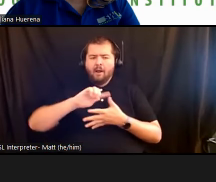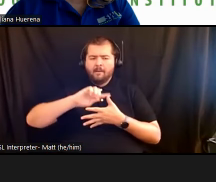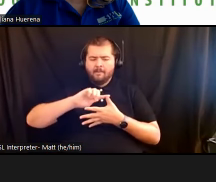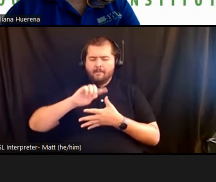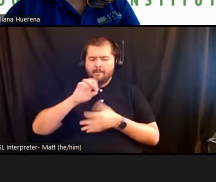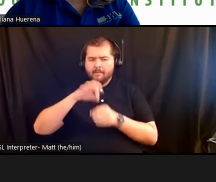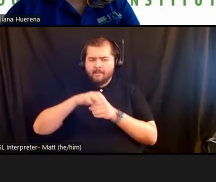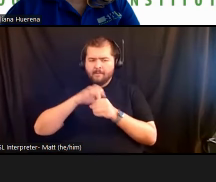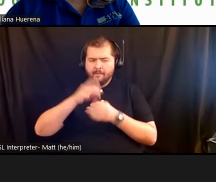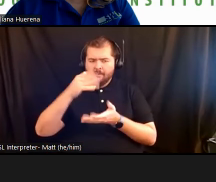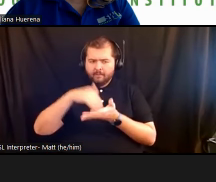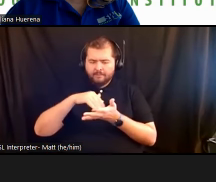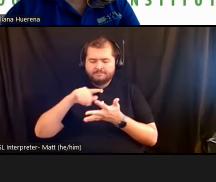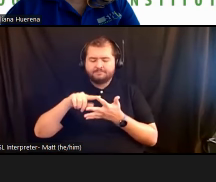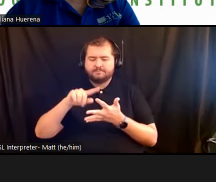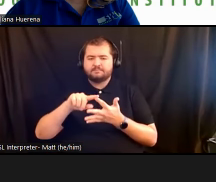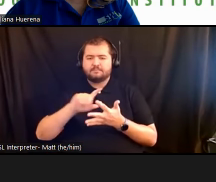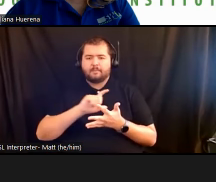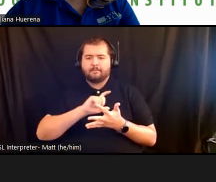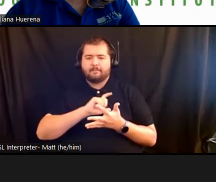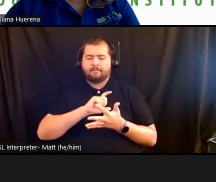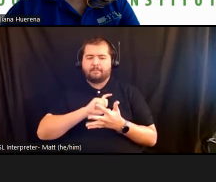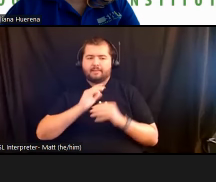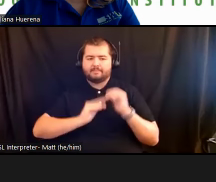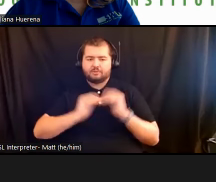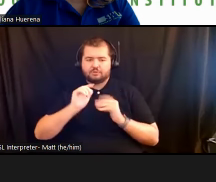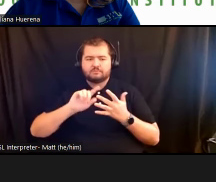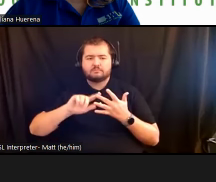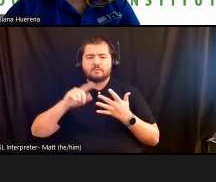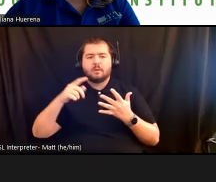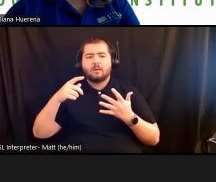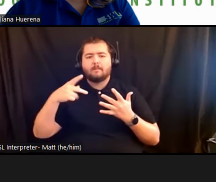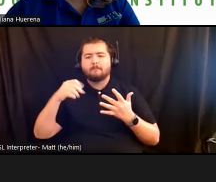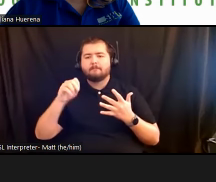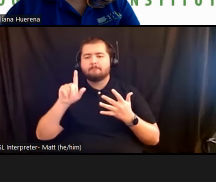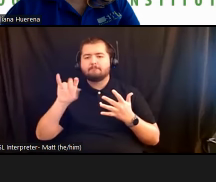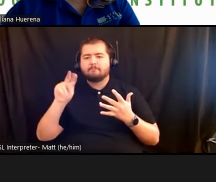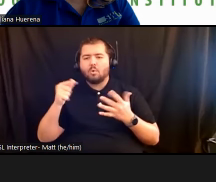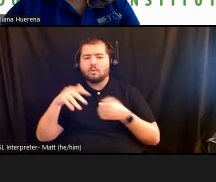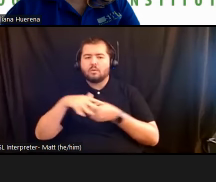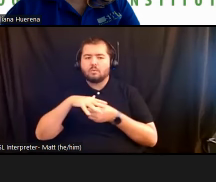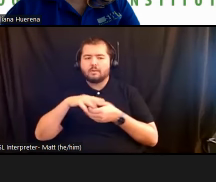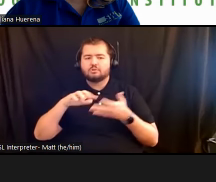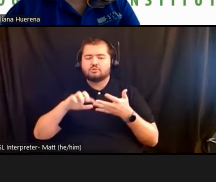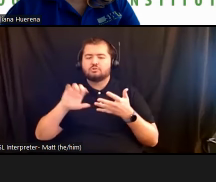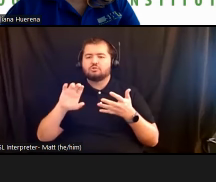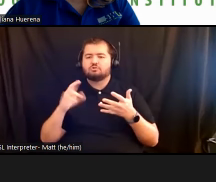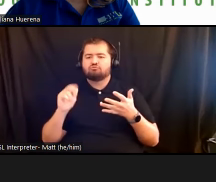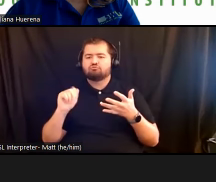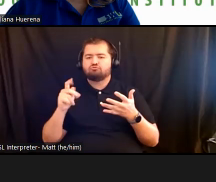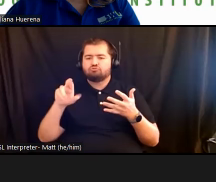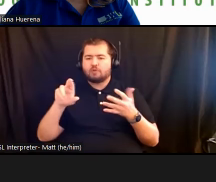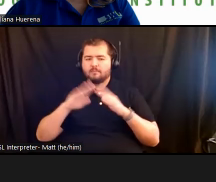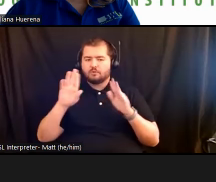B, precincts, C, polling locations, D, we have chapter houses, or